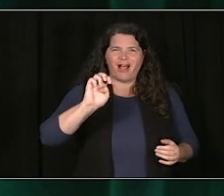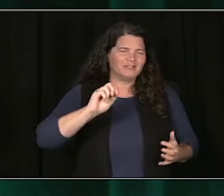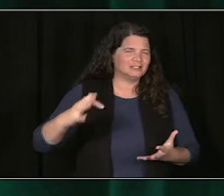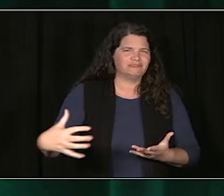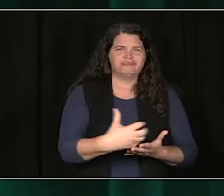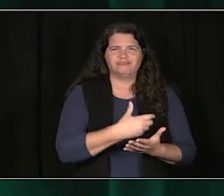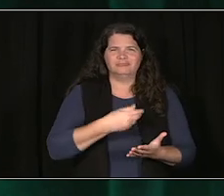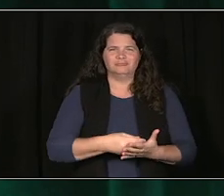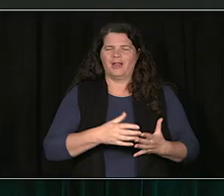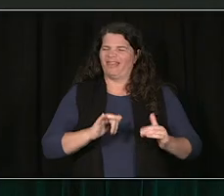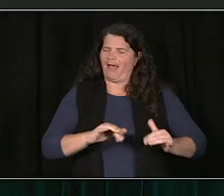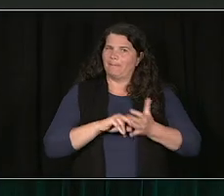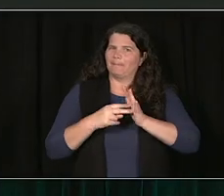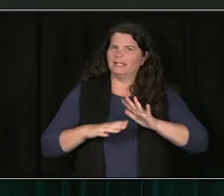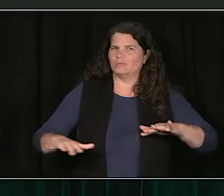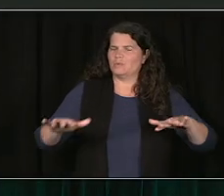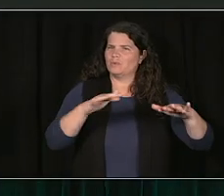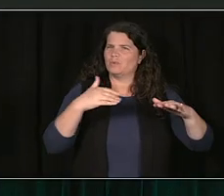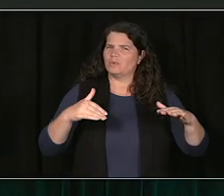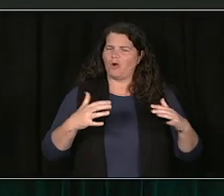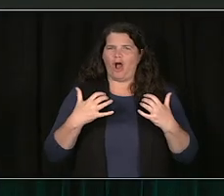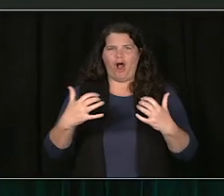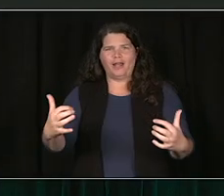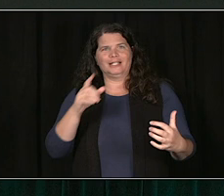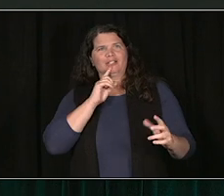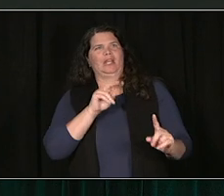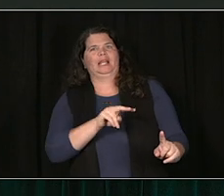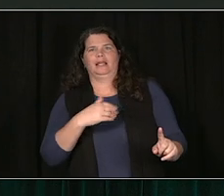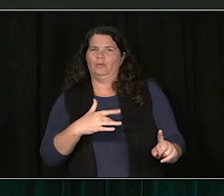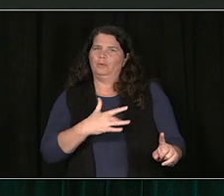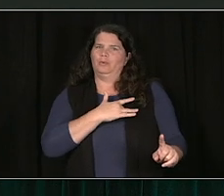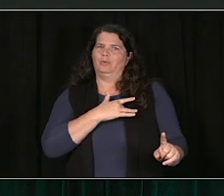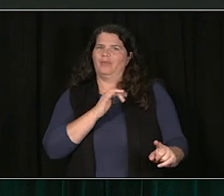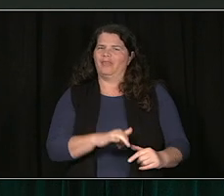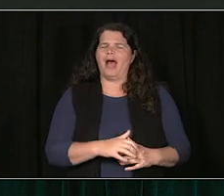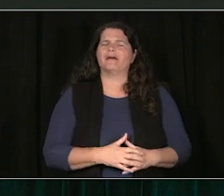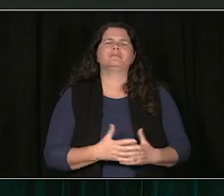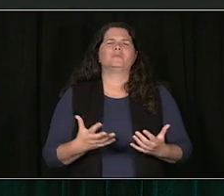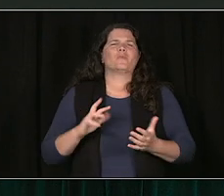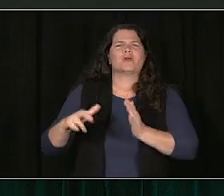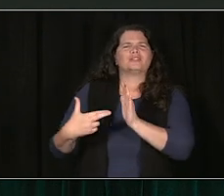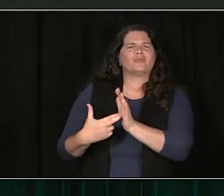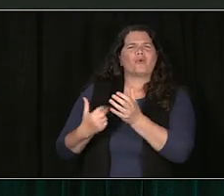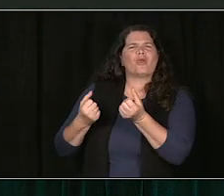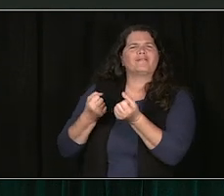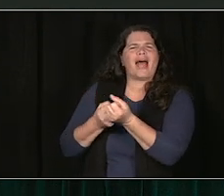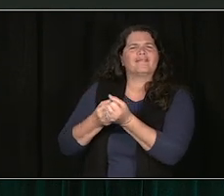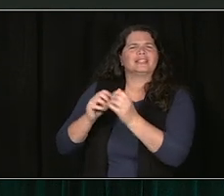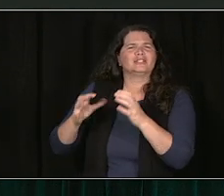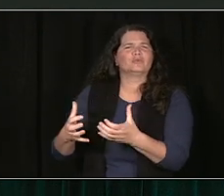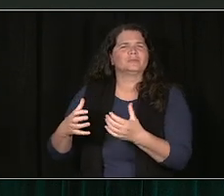talk a little bit about the role of advocacy efforts and other groups in the industry and in politics who have made this